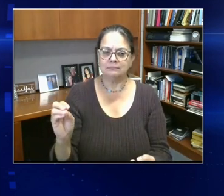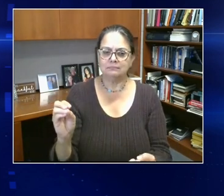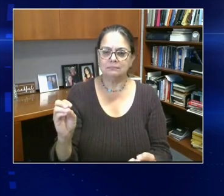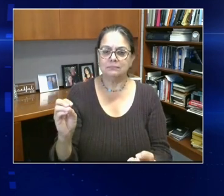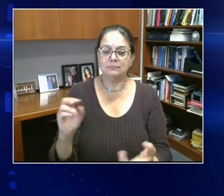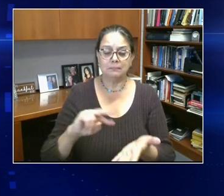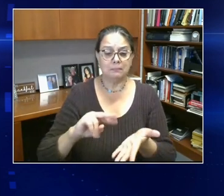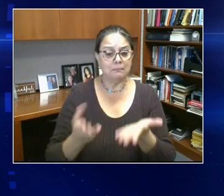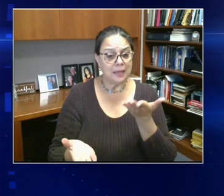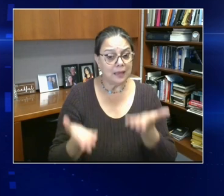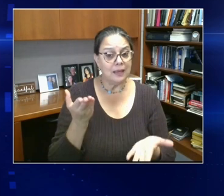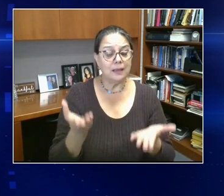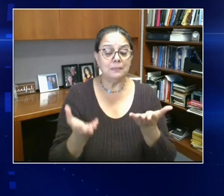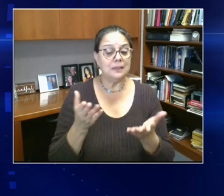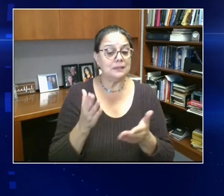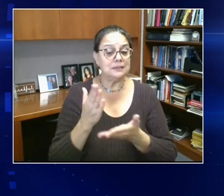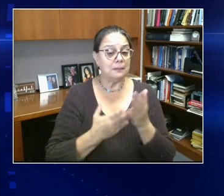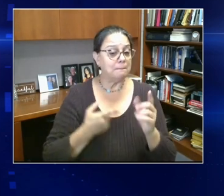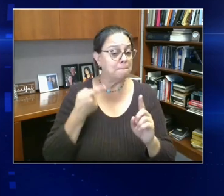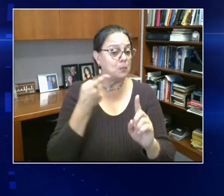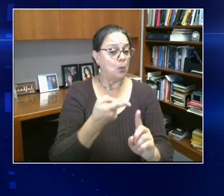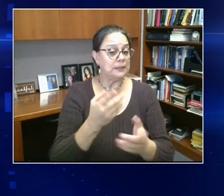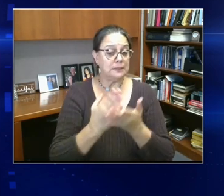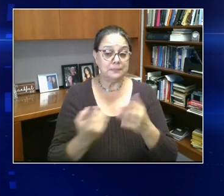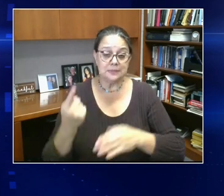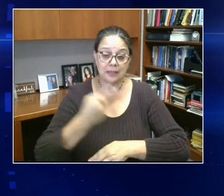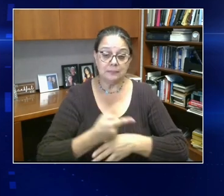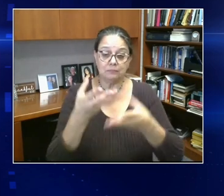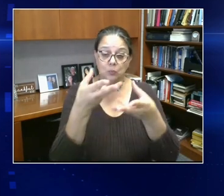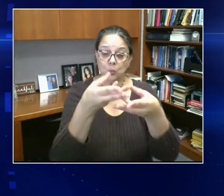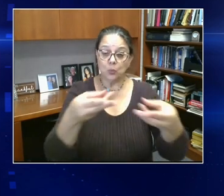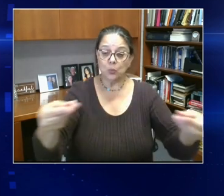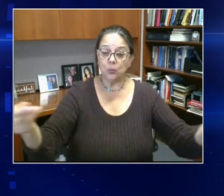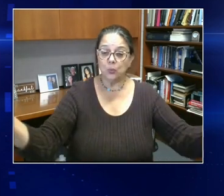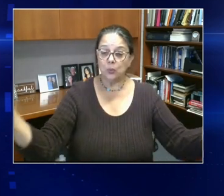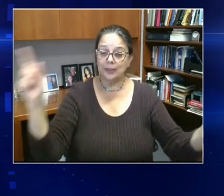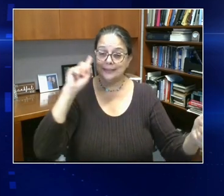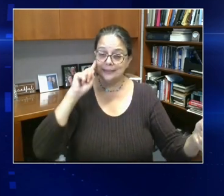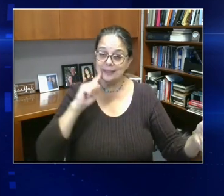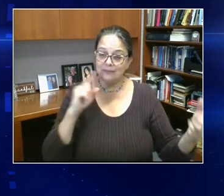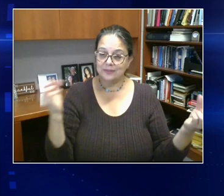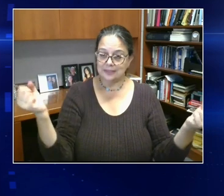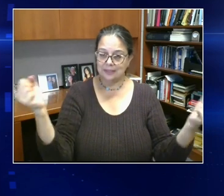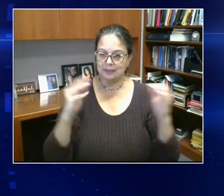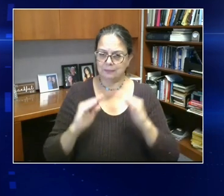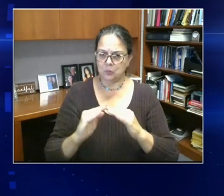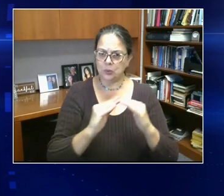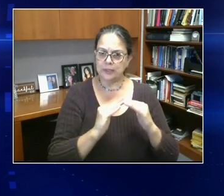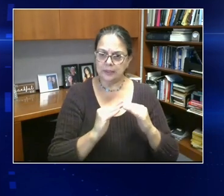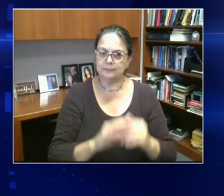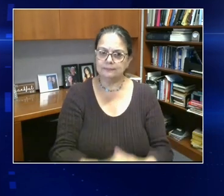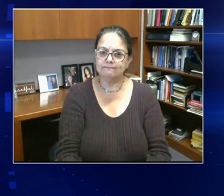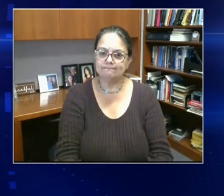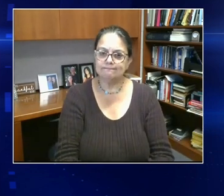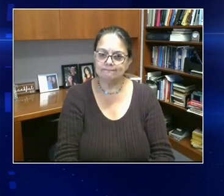reduce the critical mass of the signing deaf community over the next few decades, possibly